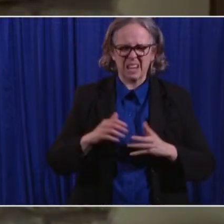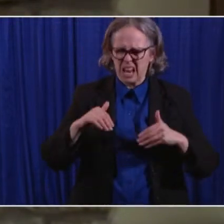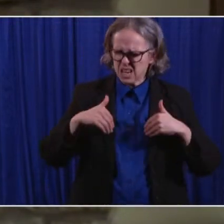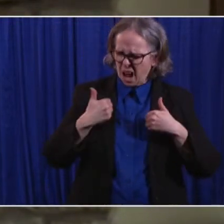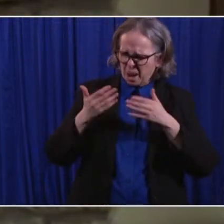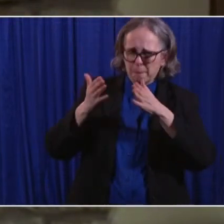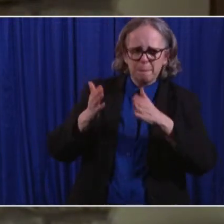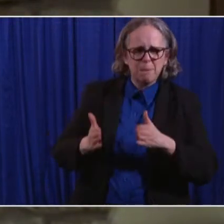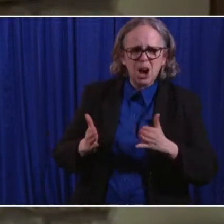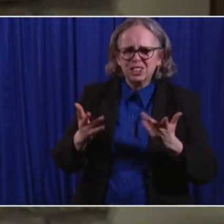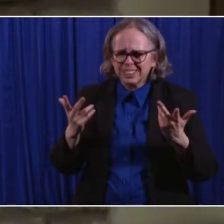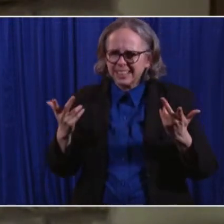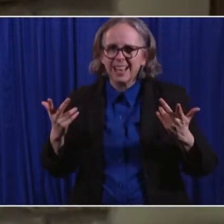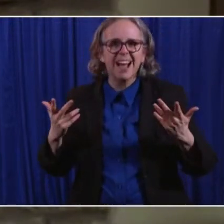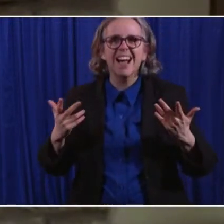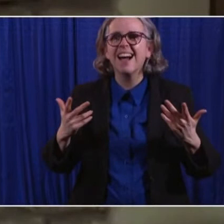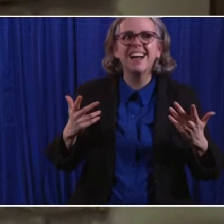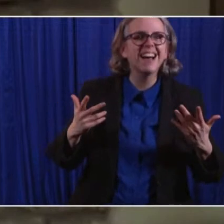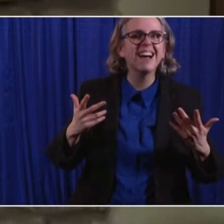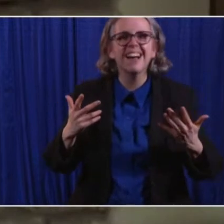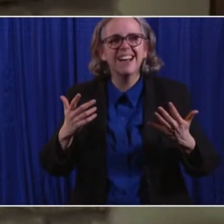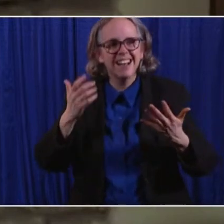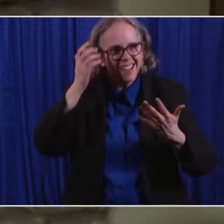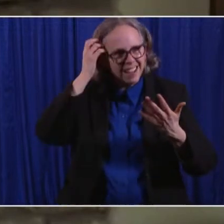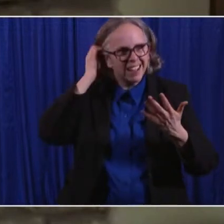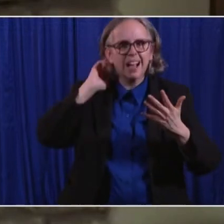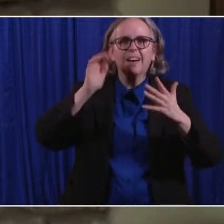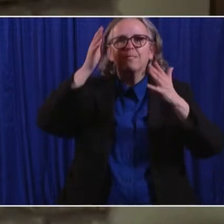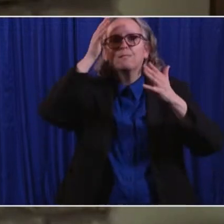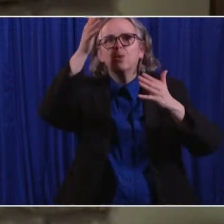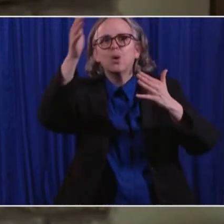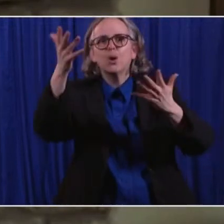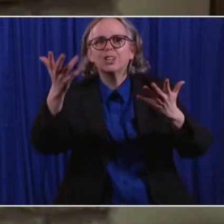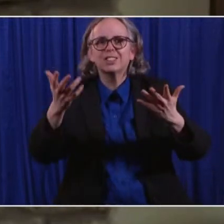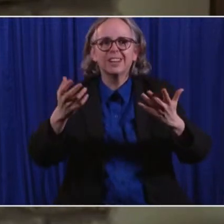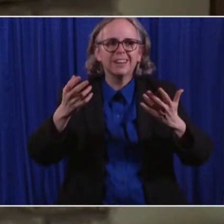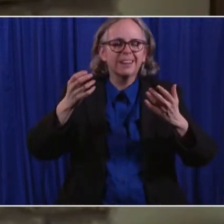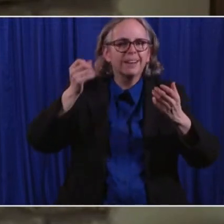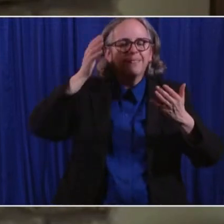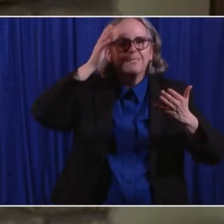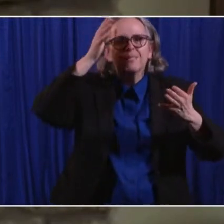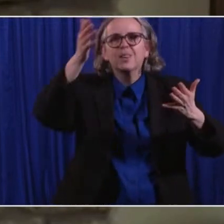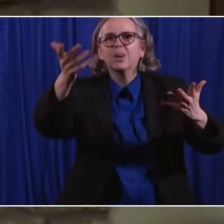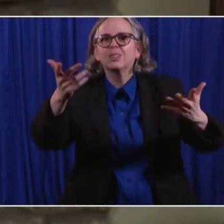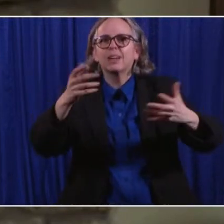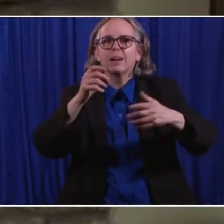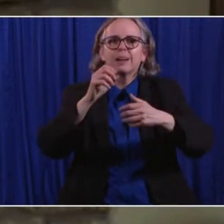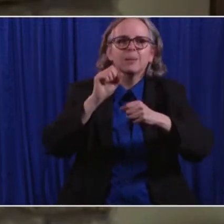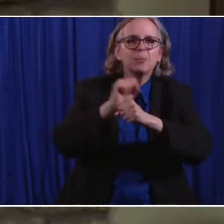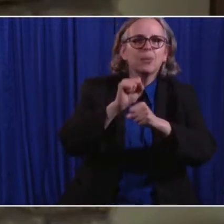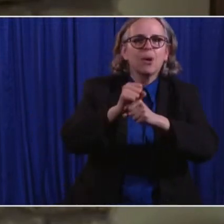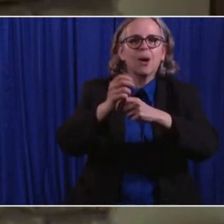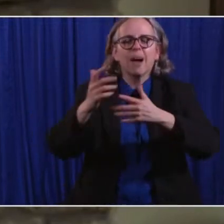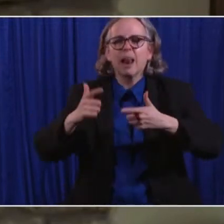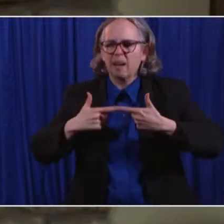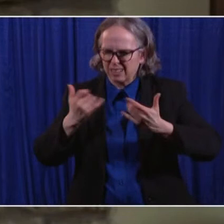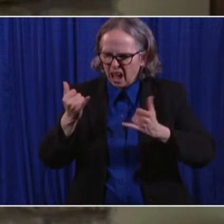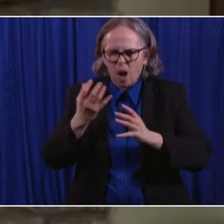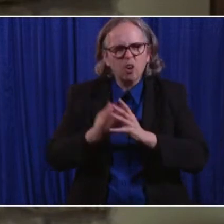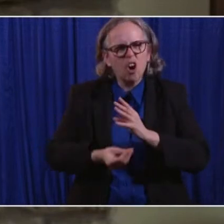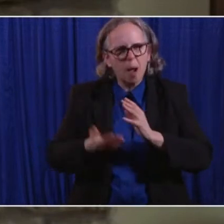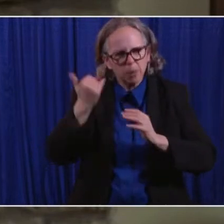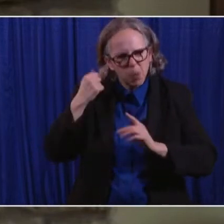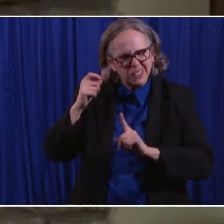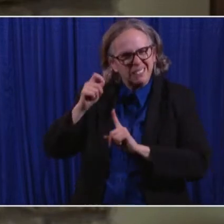with so much potential, so much future, Now they're gone. And they're gone